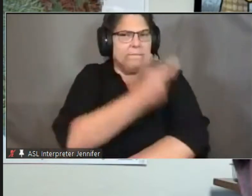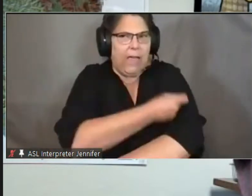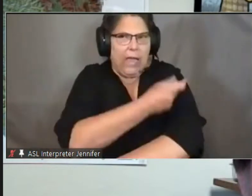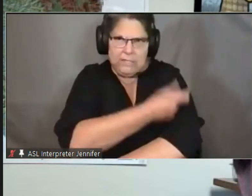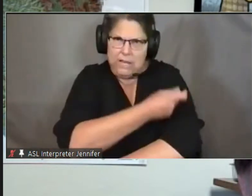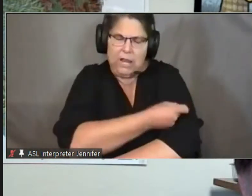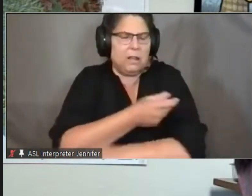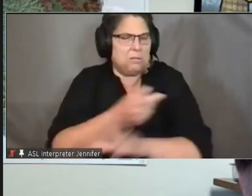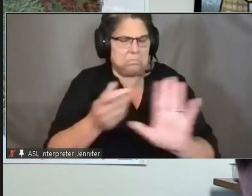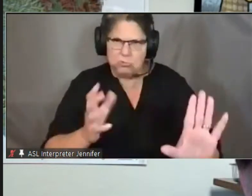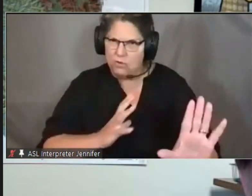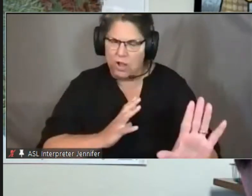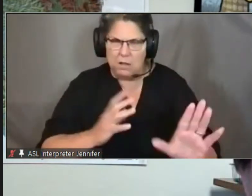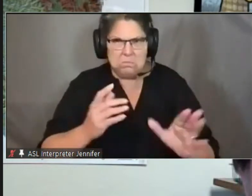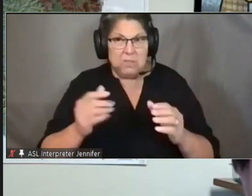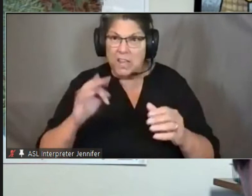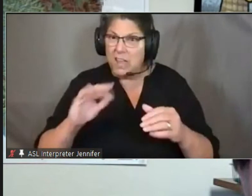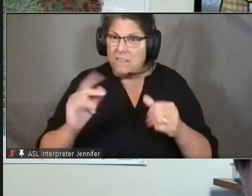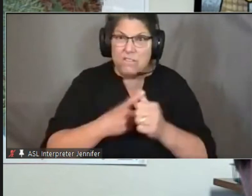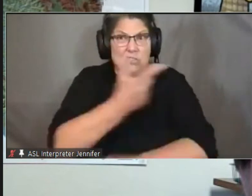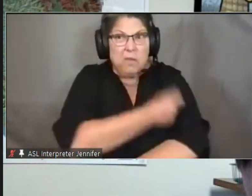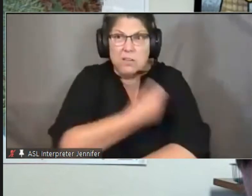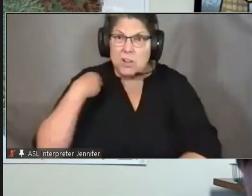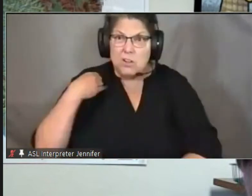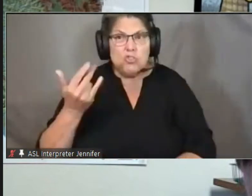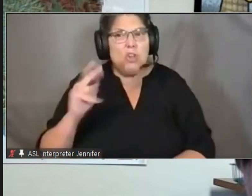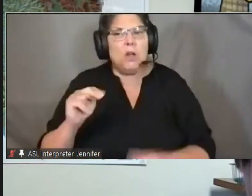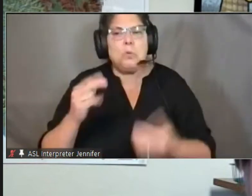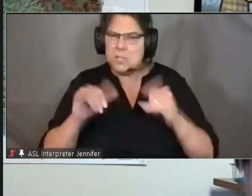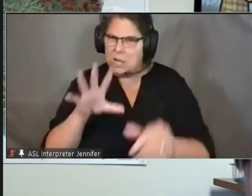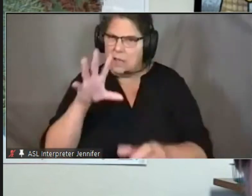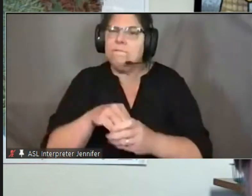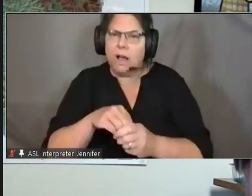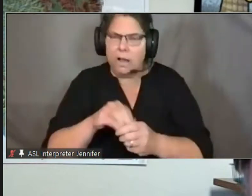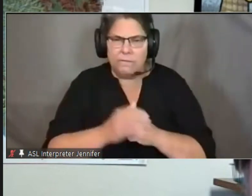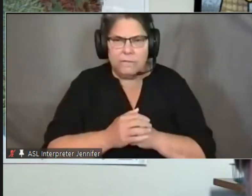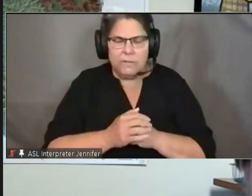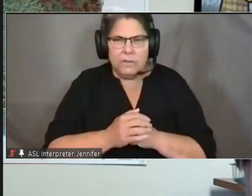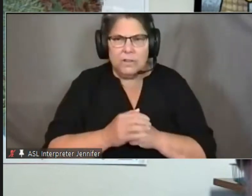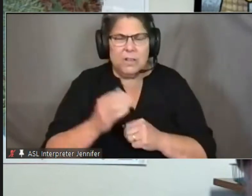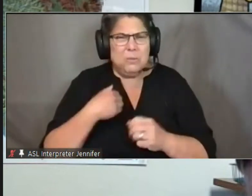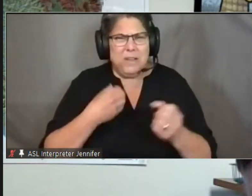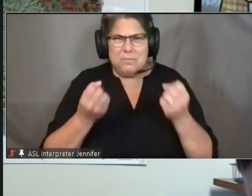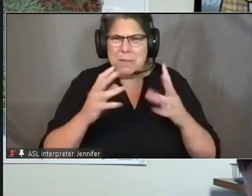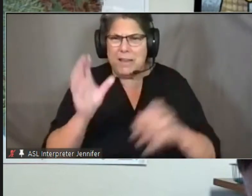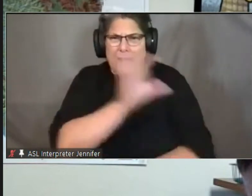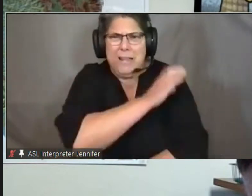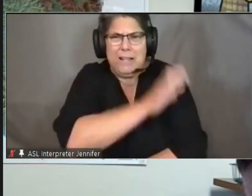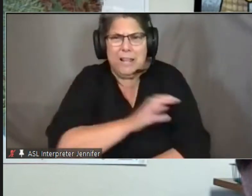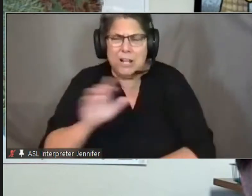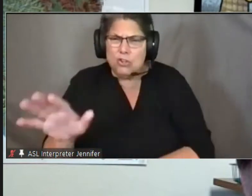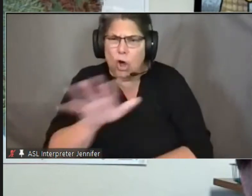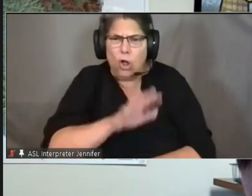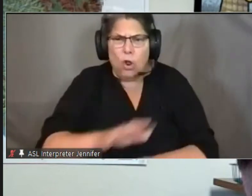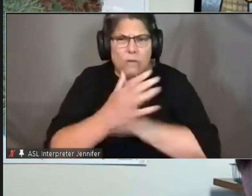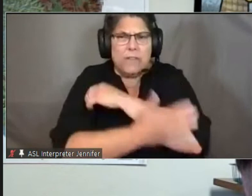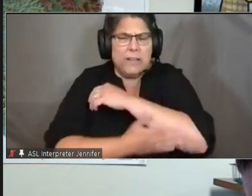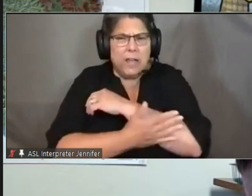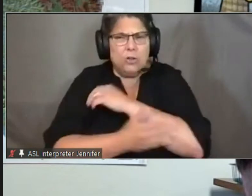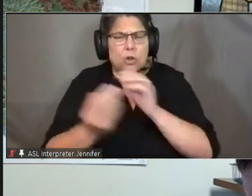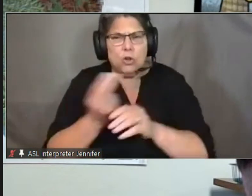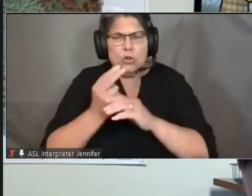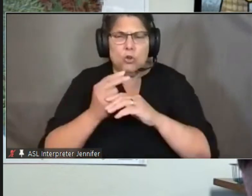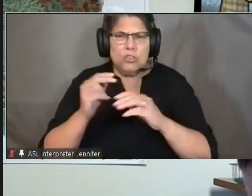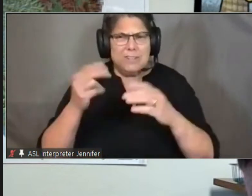back to January. The county has 12 clinics scheduled all around the county using our traveling teams. Walk-ins